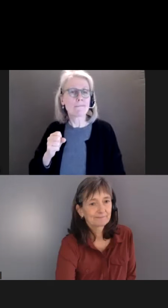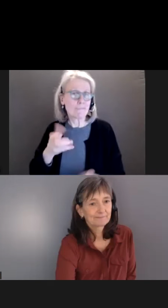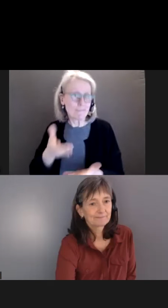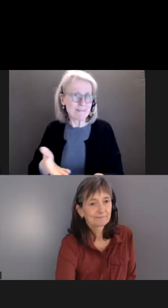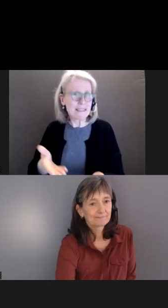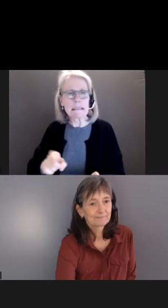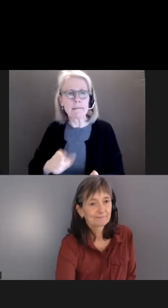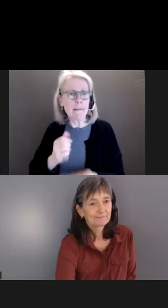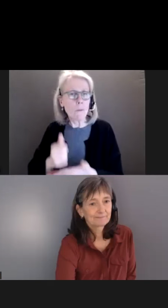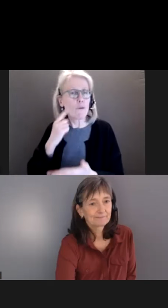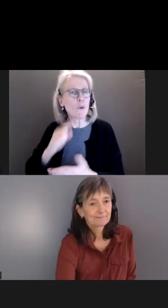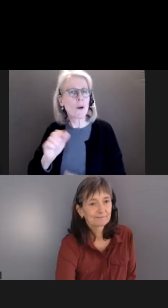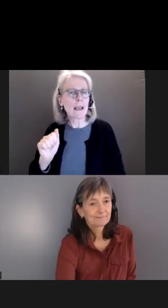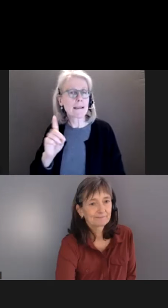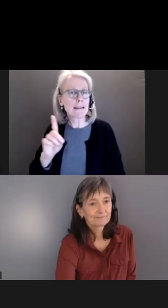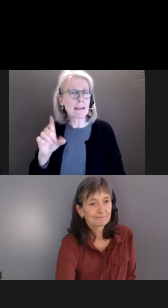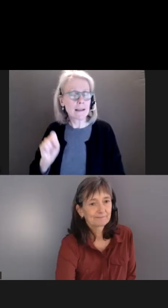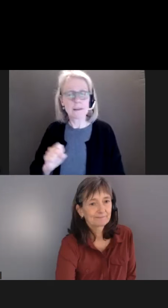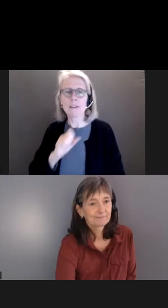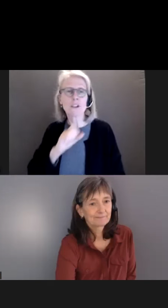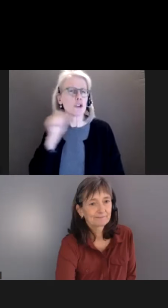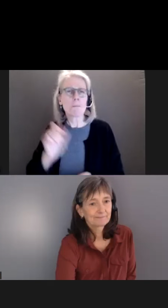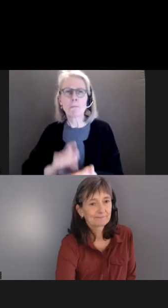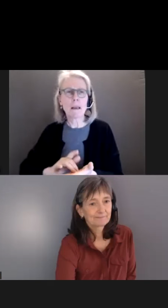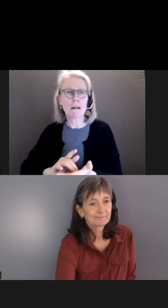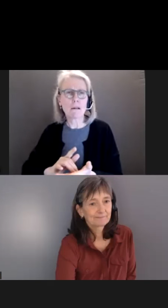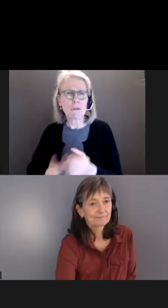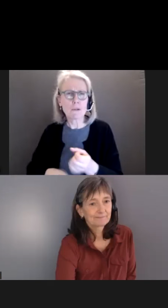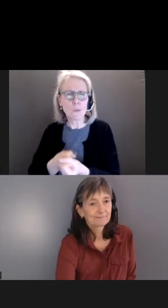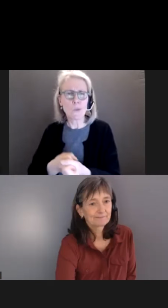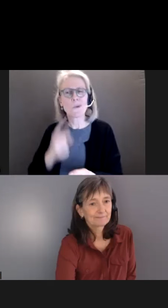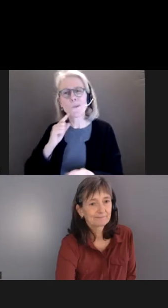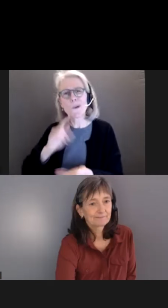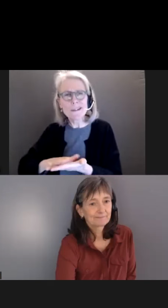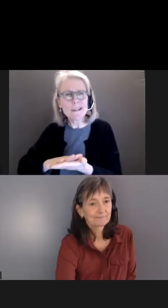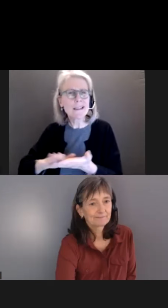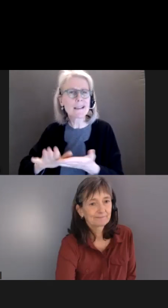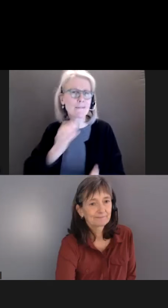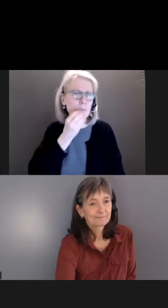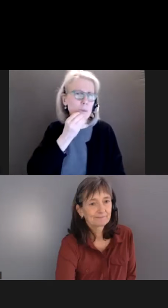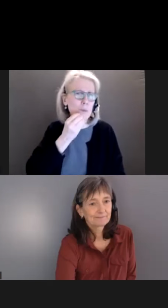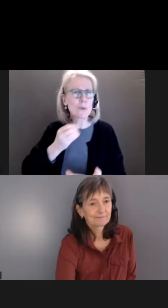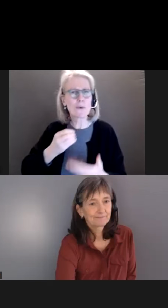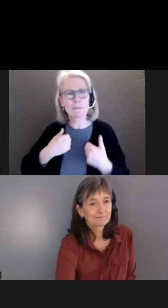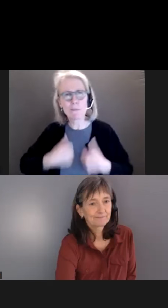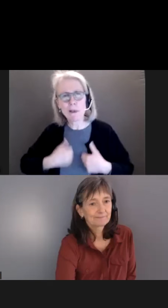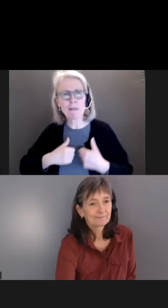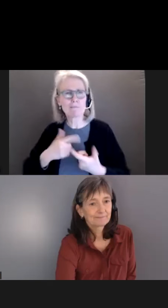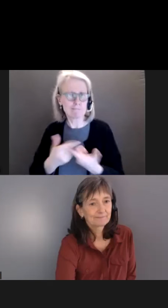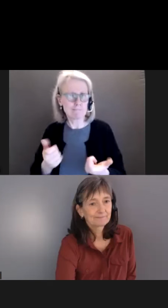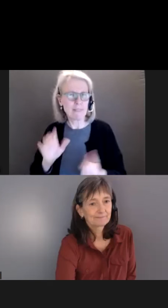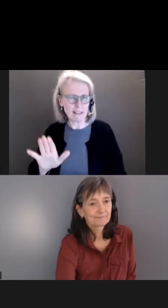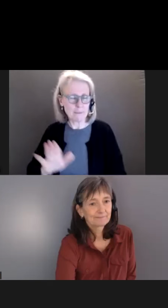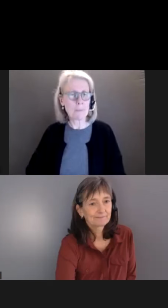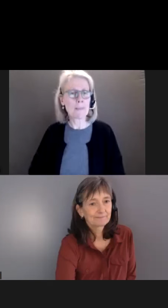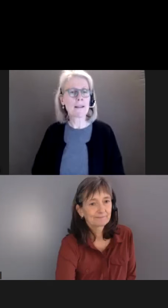So they tend to include non-medical services related to personal care, housekeeping, and preparing meals. And so home care and